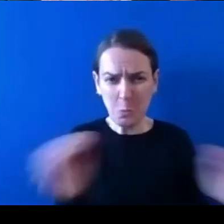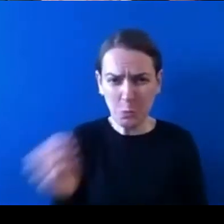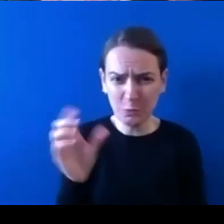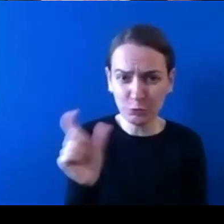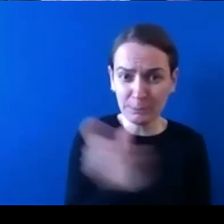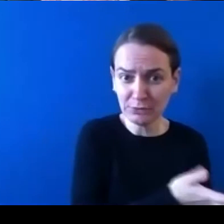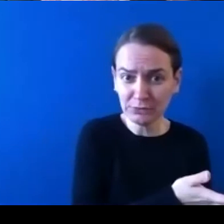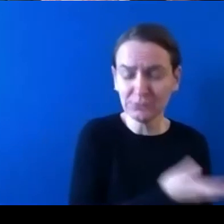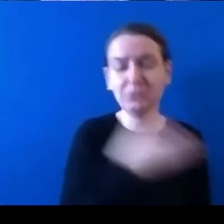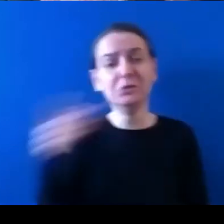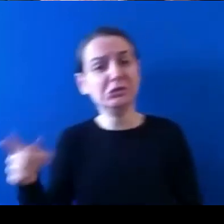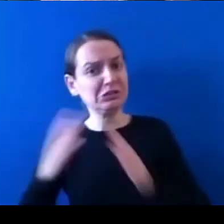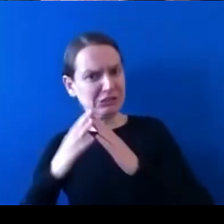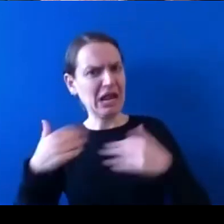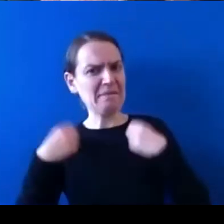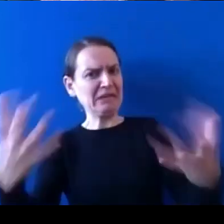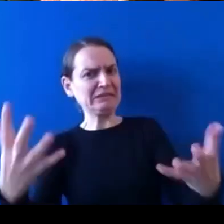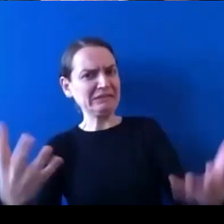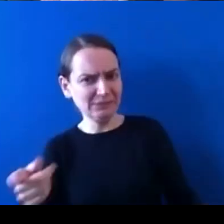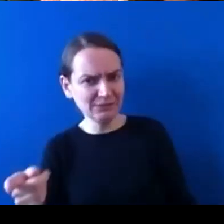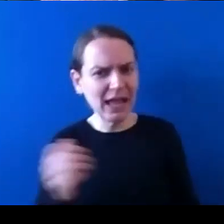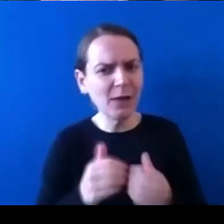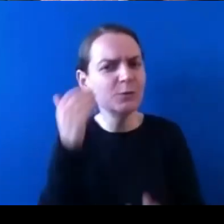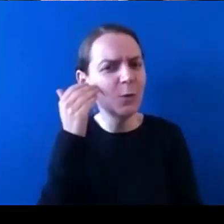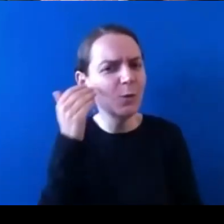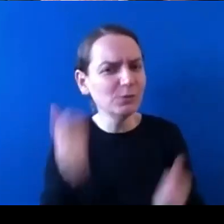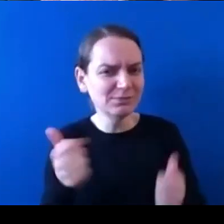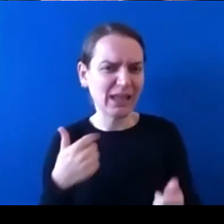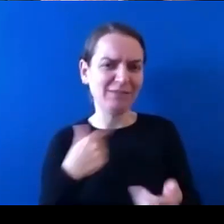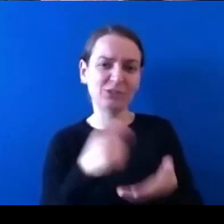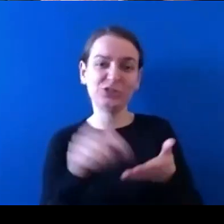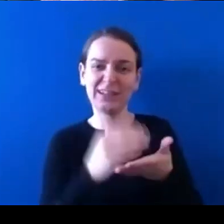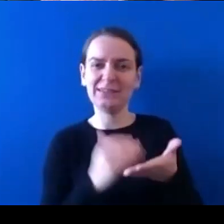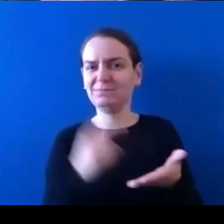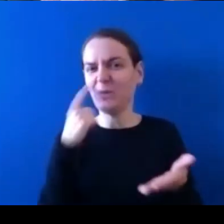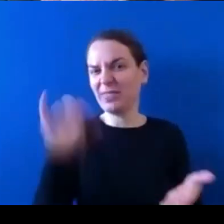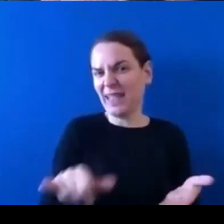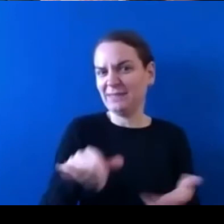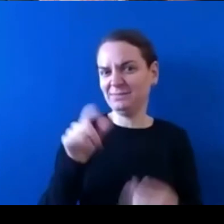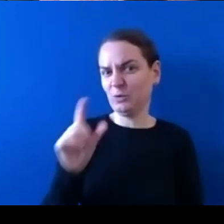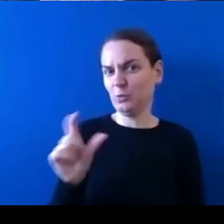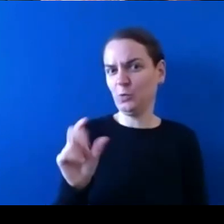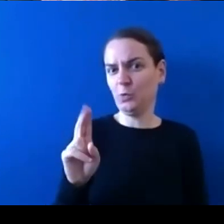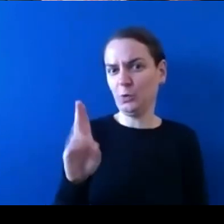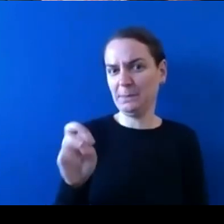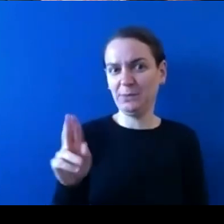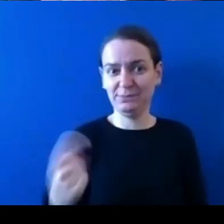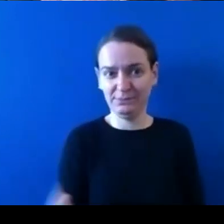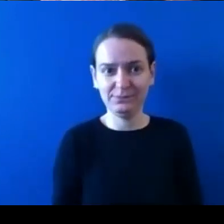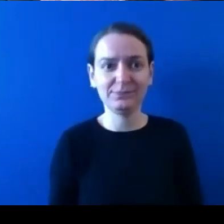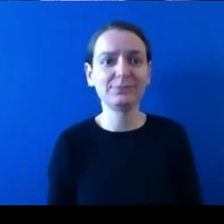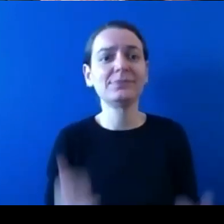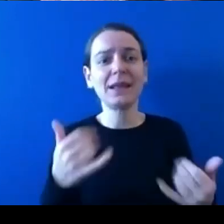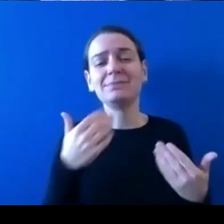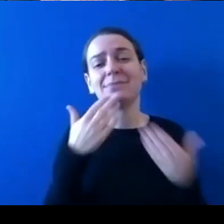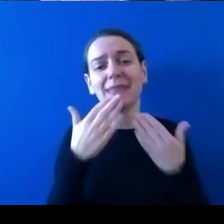I hope this presentation has identified the importance of O&M throughout one's school years. Having a good